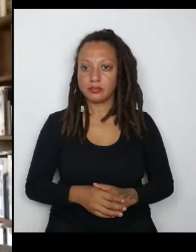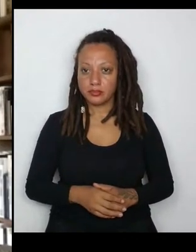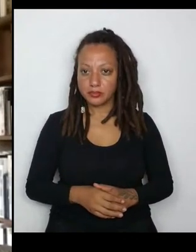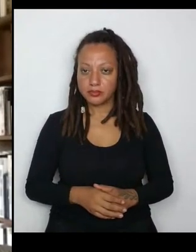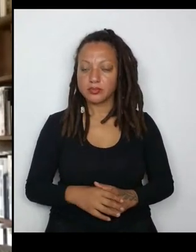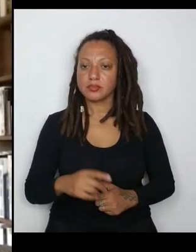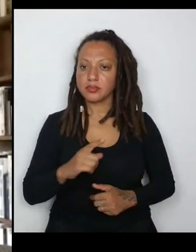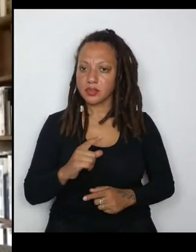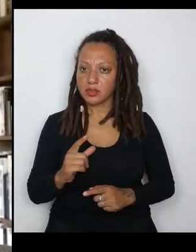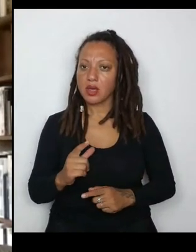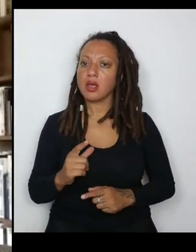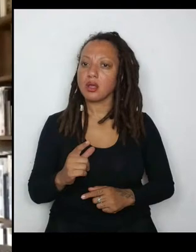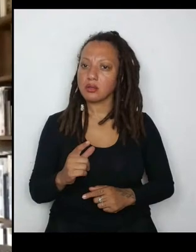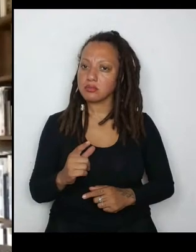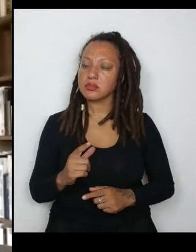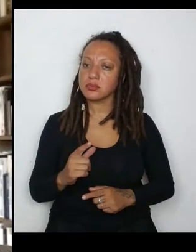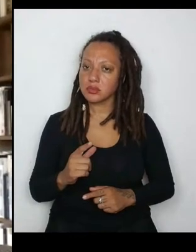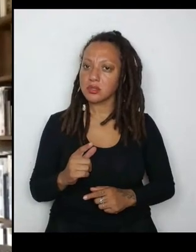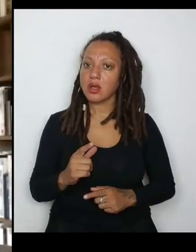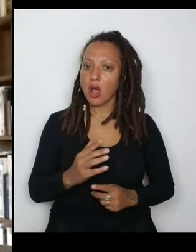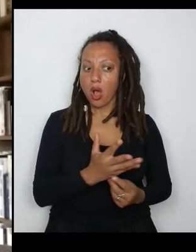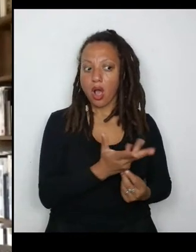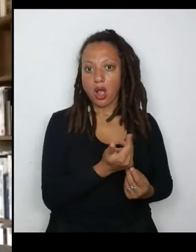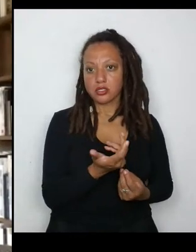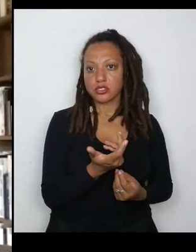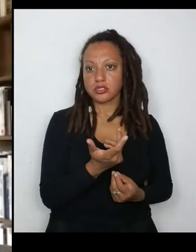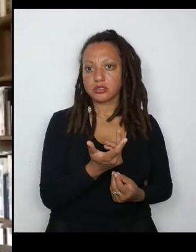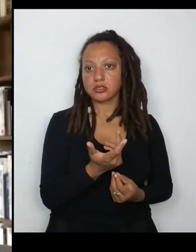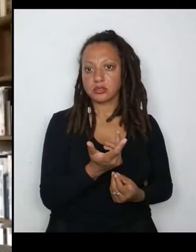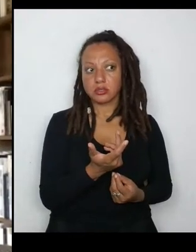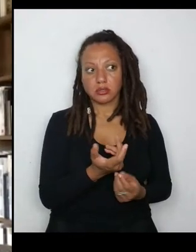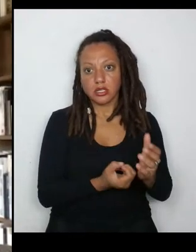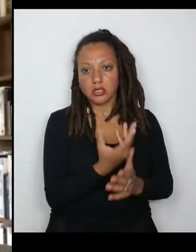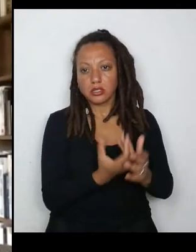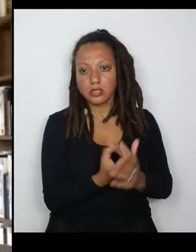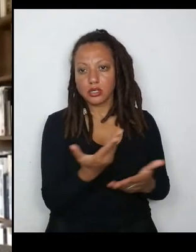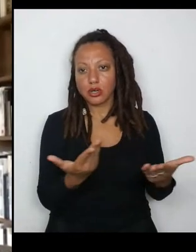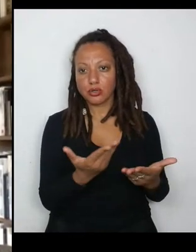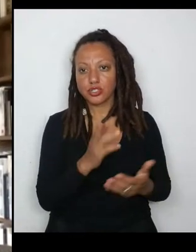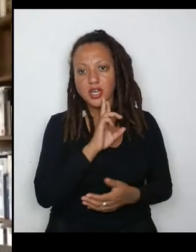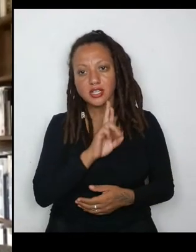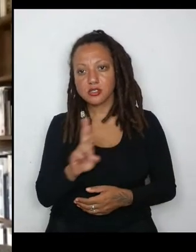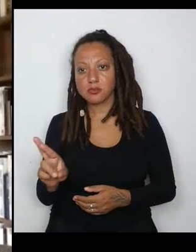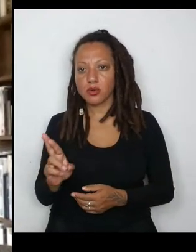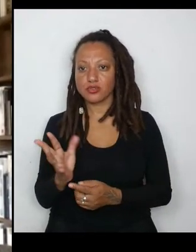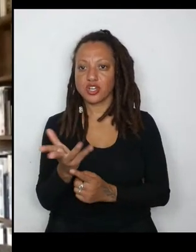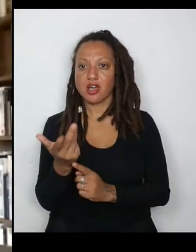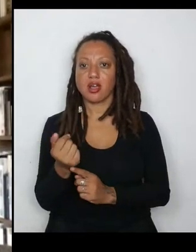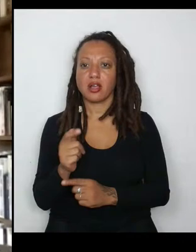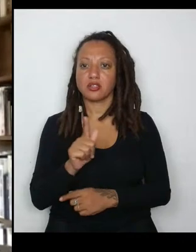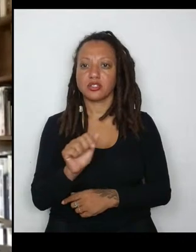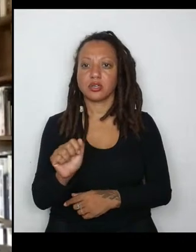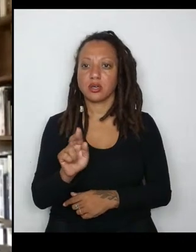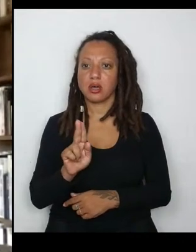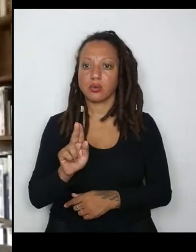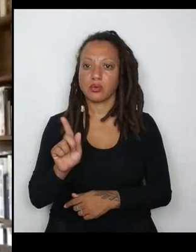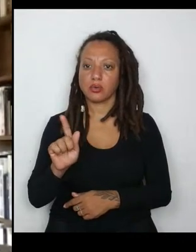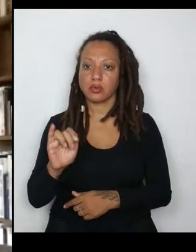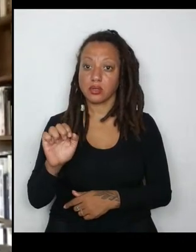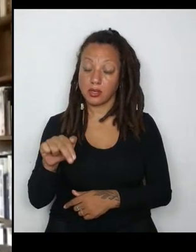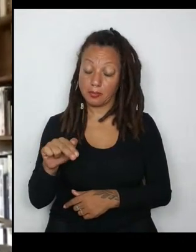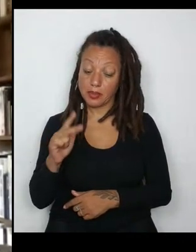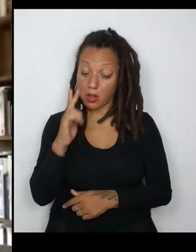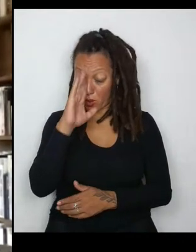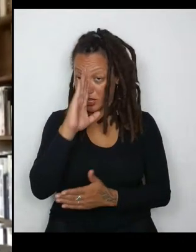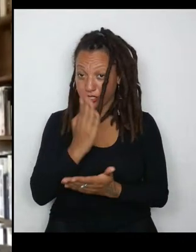um so i think you know in his in his own day it's often said that the